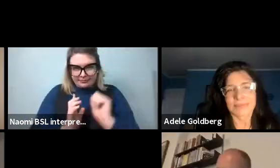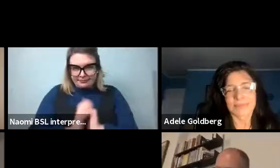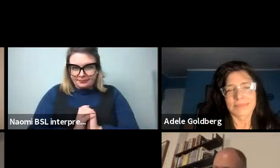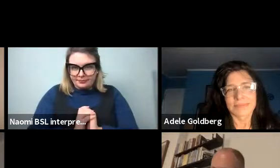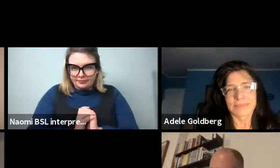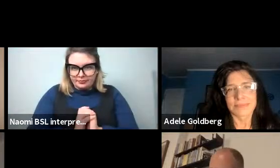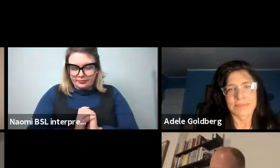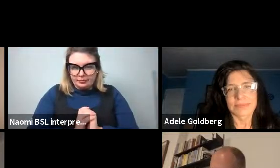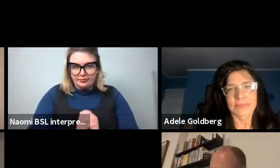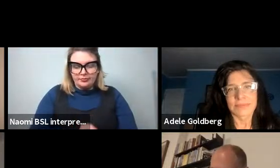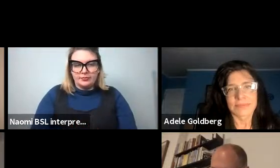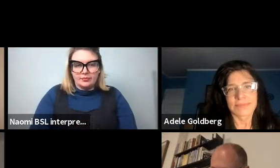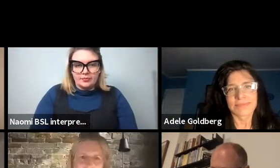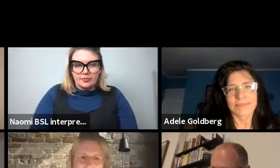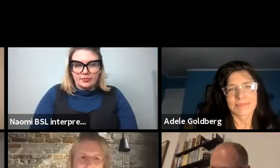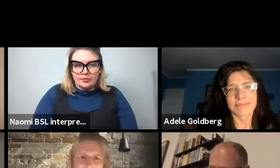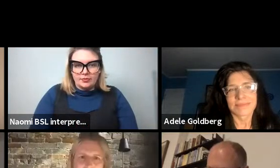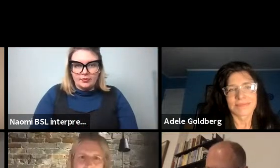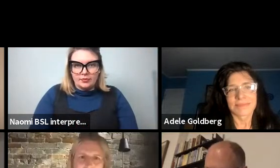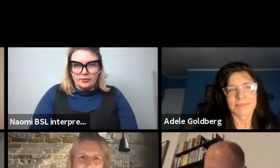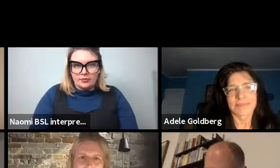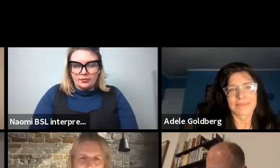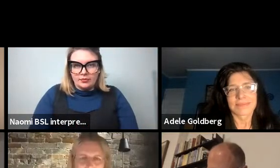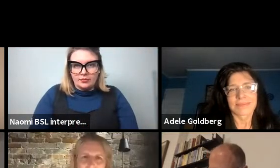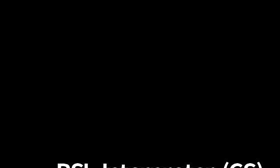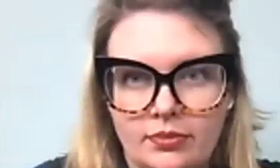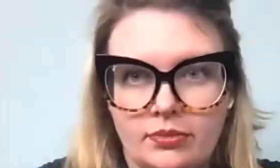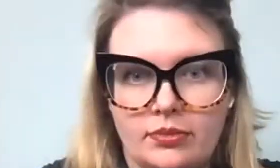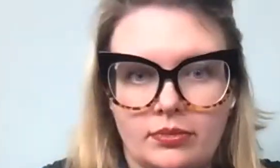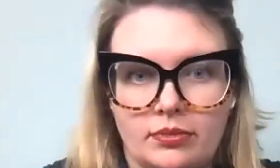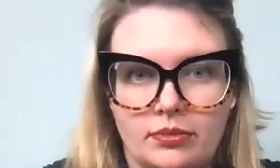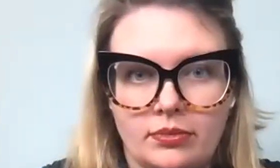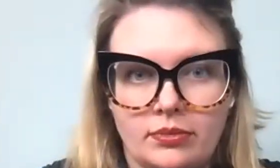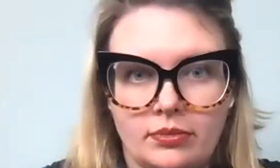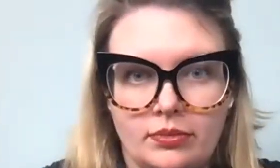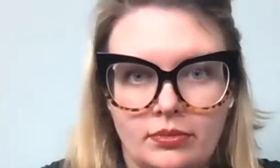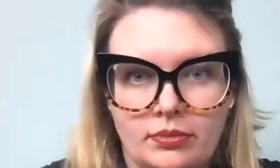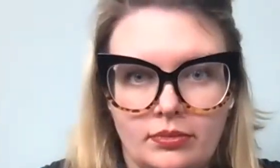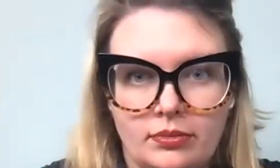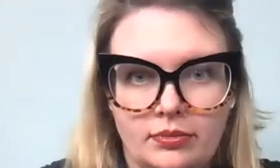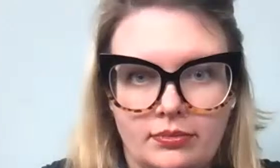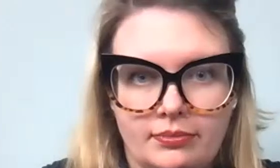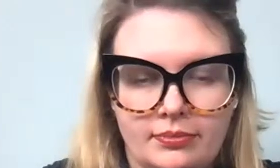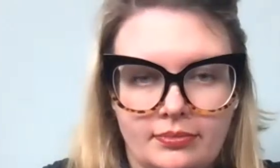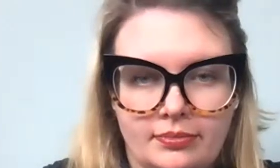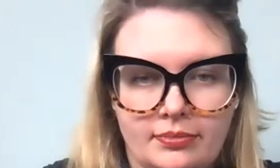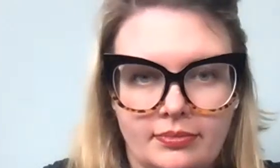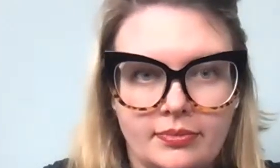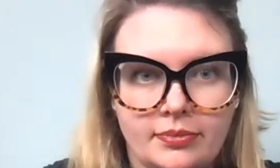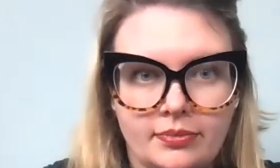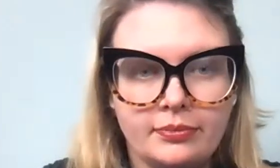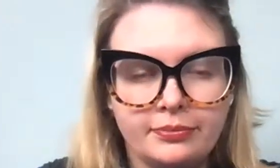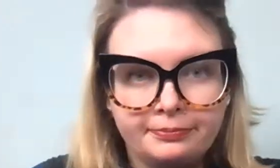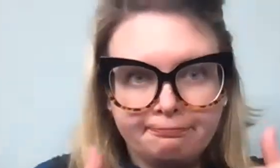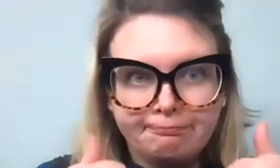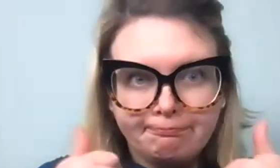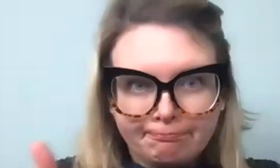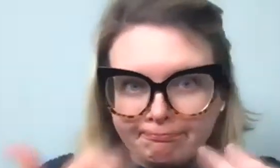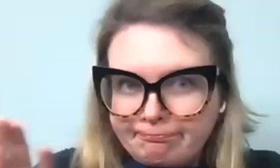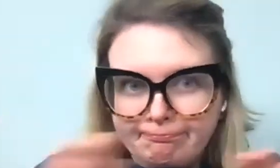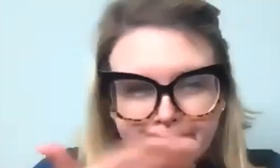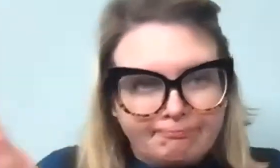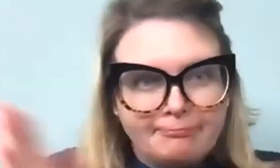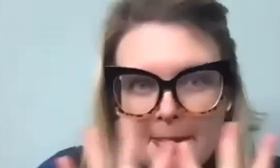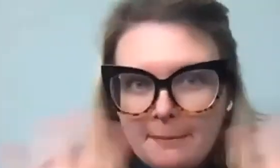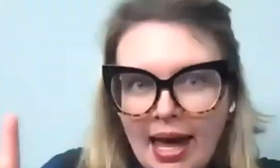second. Uh, spotlight and great. Uh, great. Um, so, um, let's open it up to our